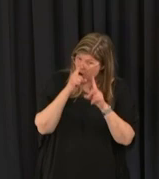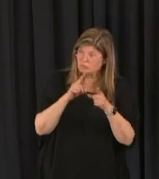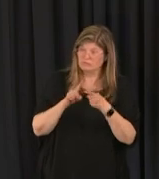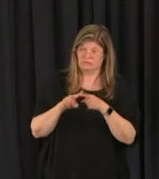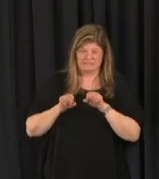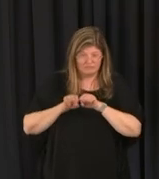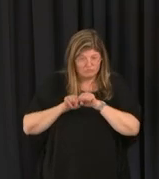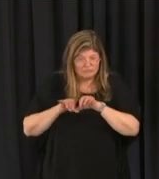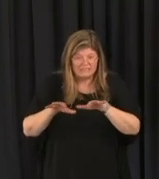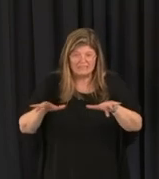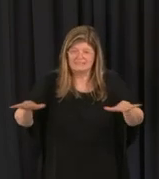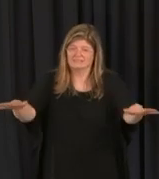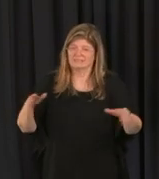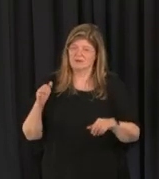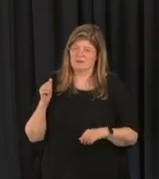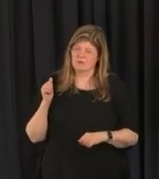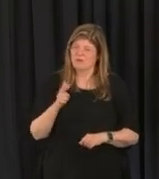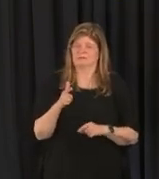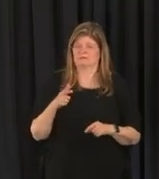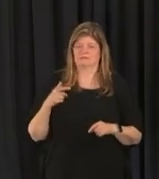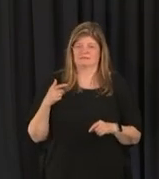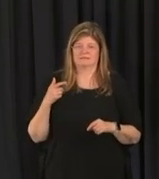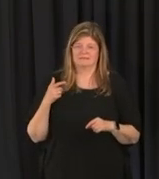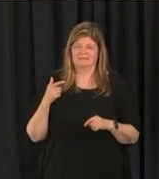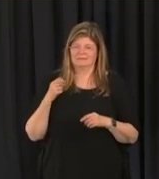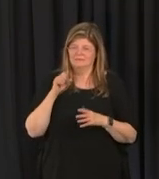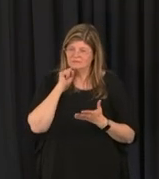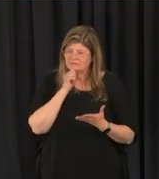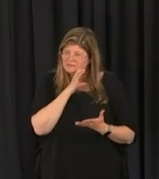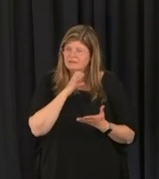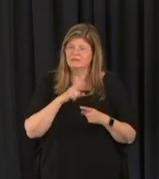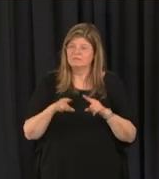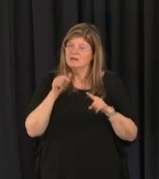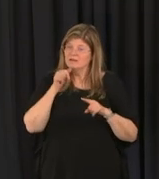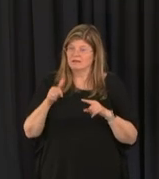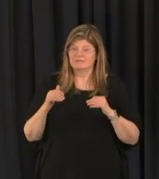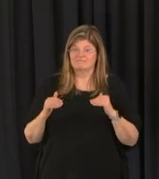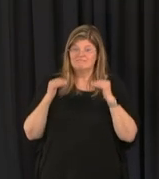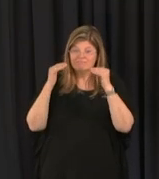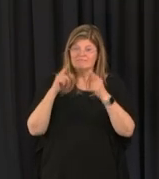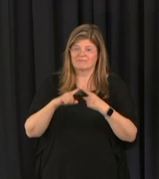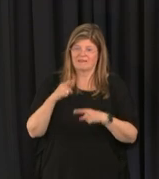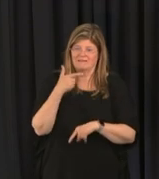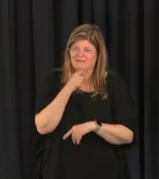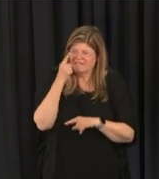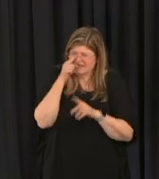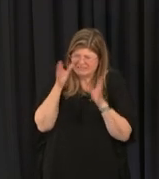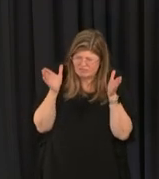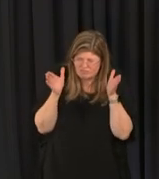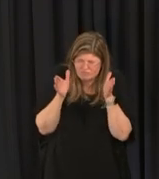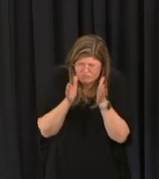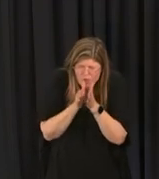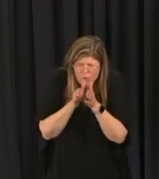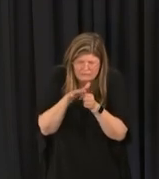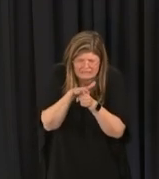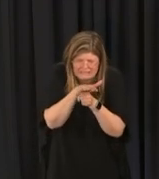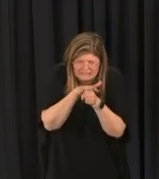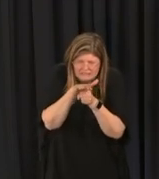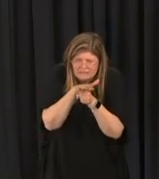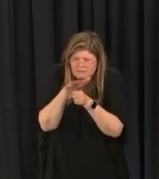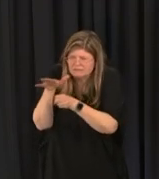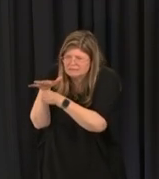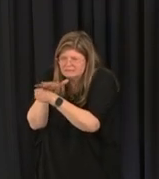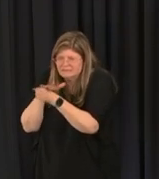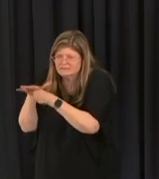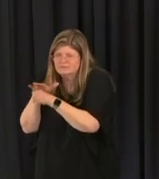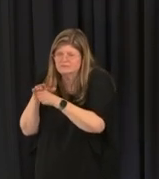are not high throughput vaccination events. They're designed for the faith community who has, and sometimes, a